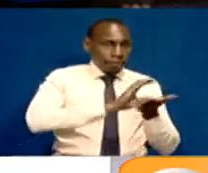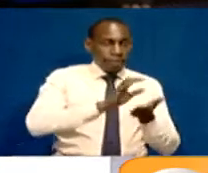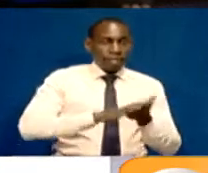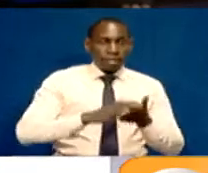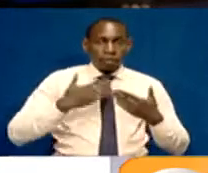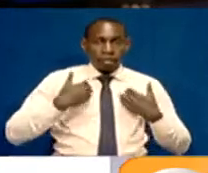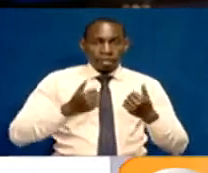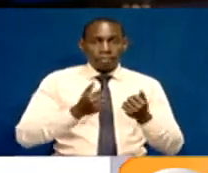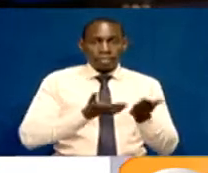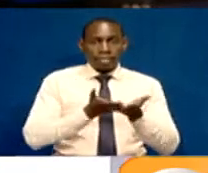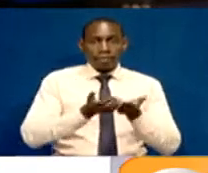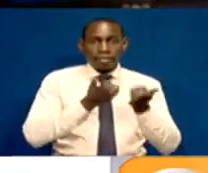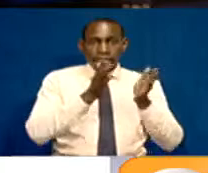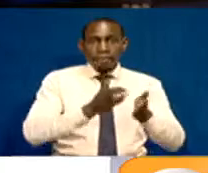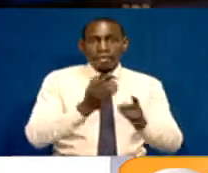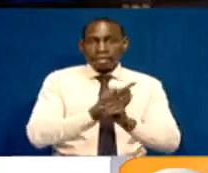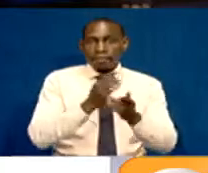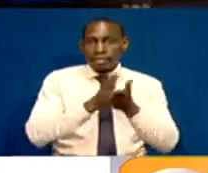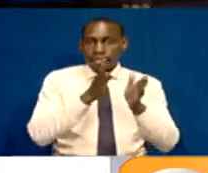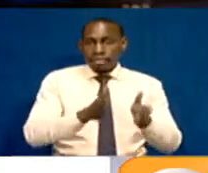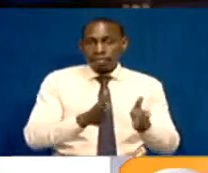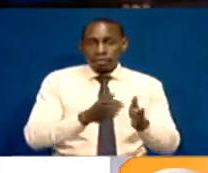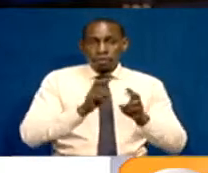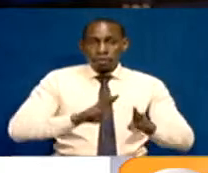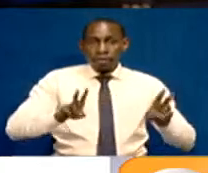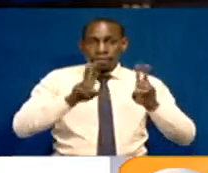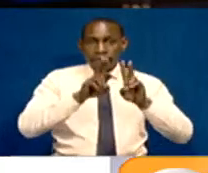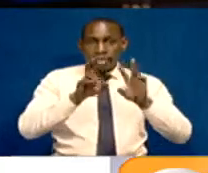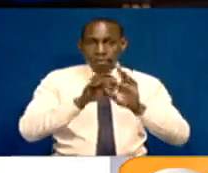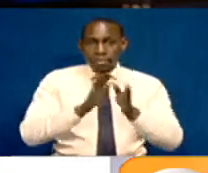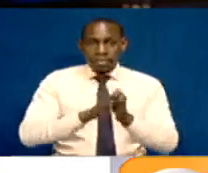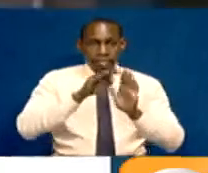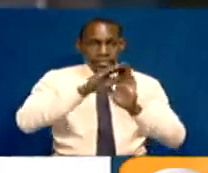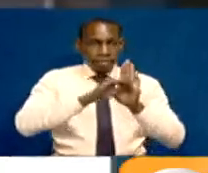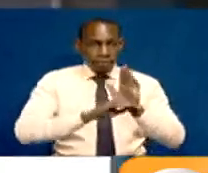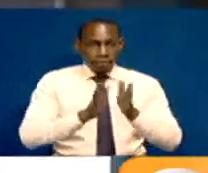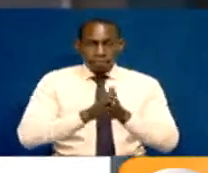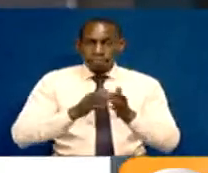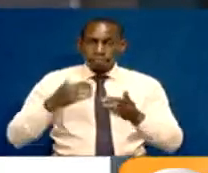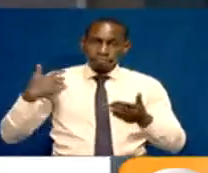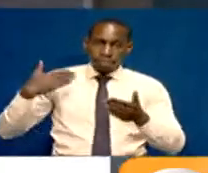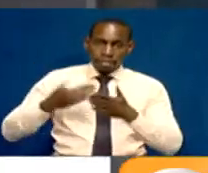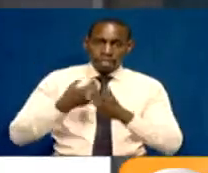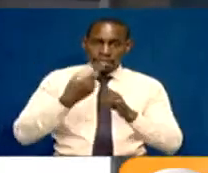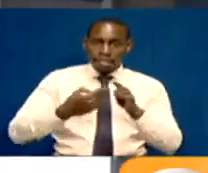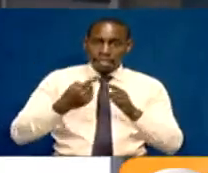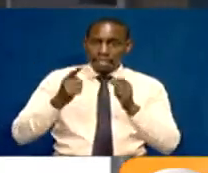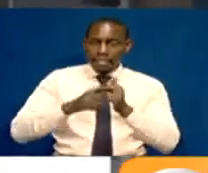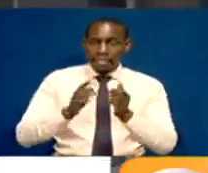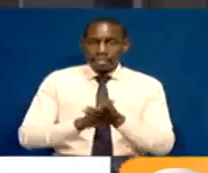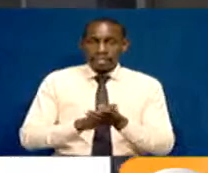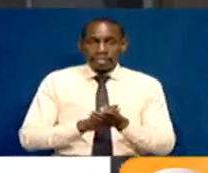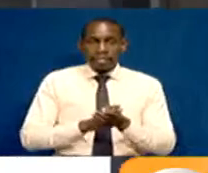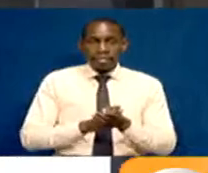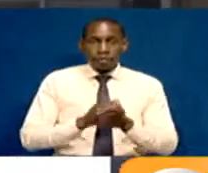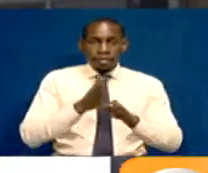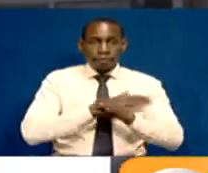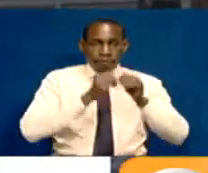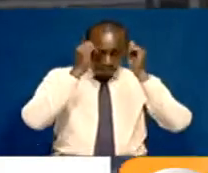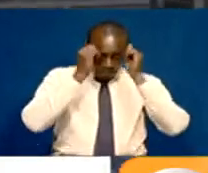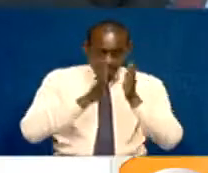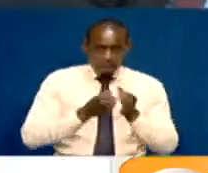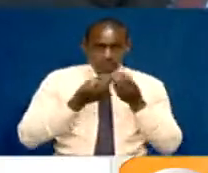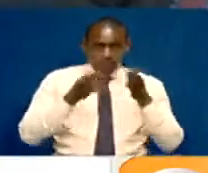service providers and other players within the value chain. The program, which has been running for the last 6 years, has an alumni database of